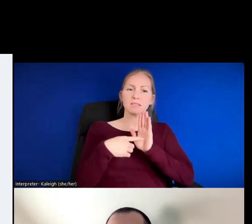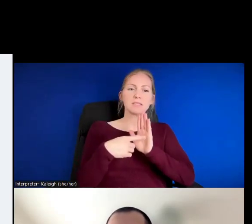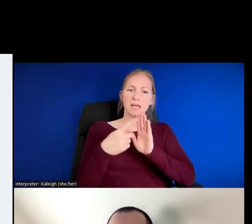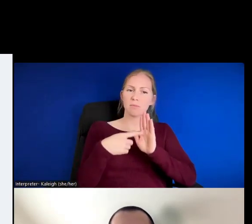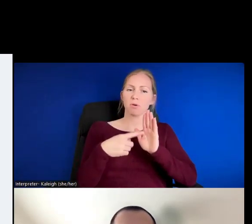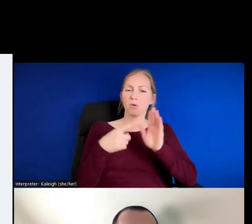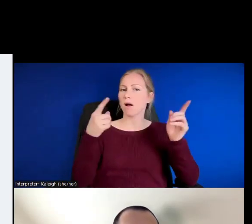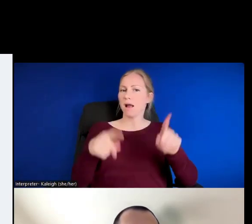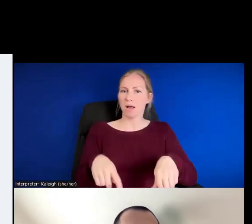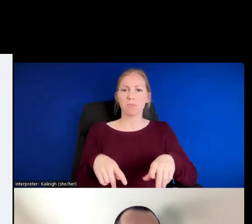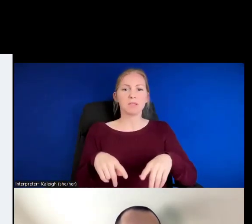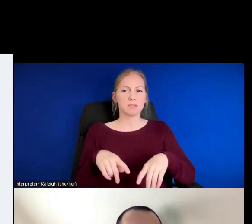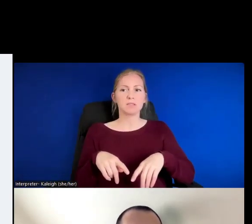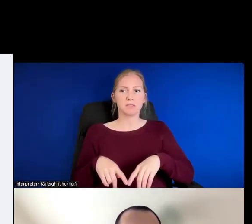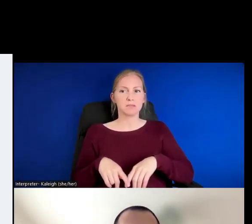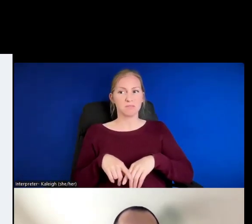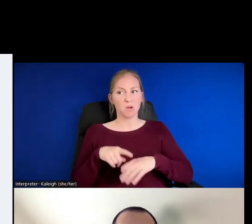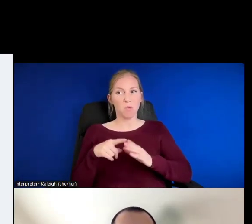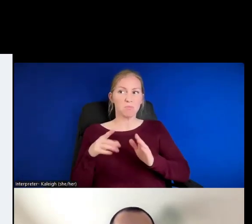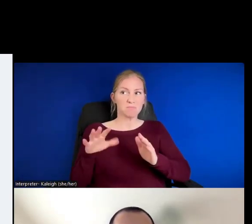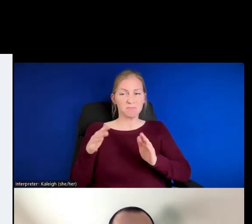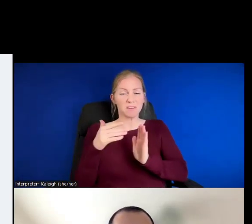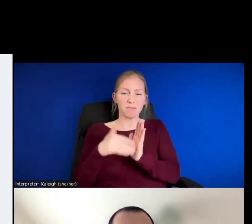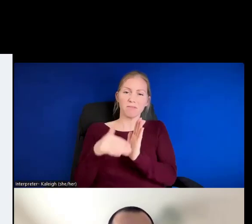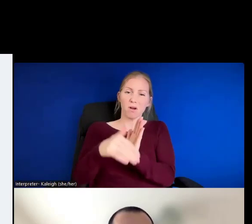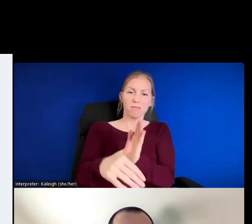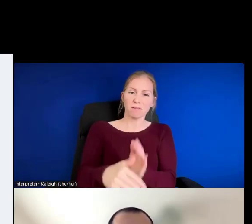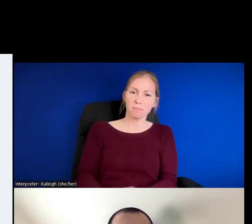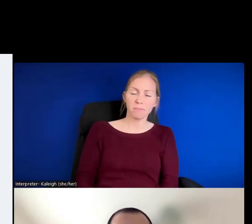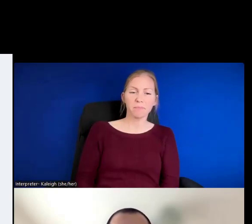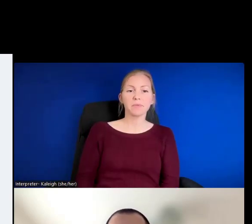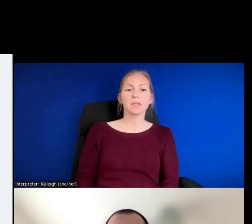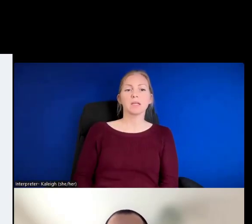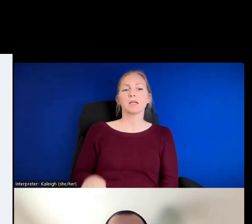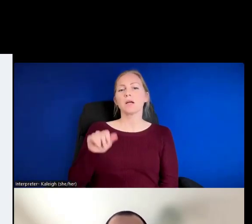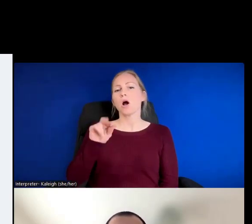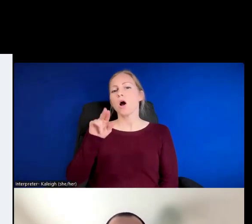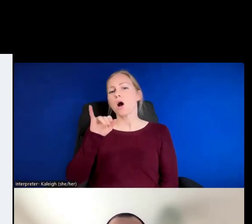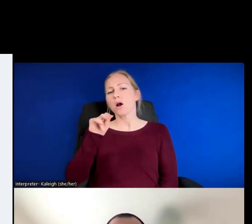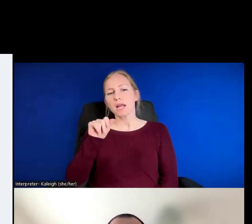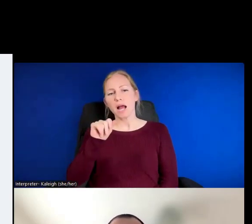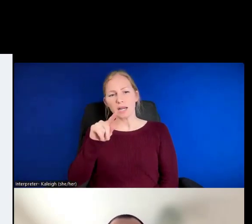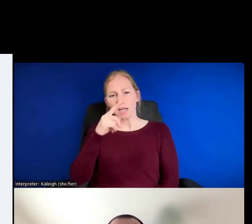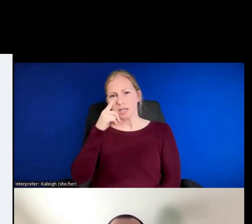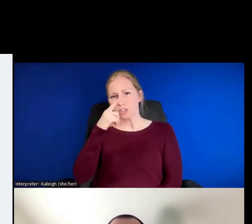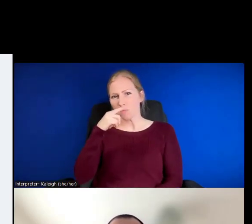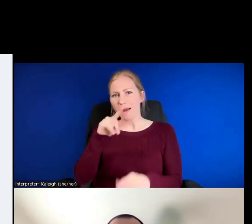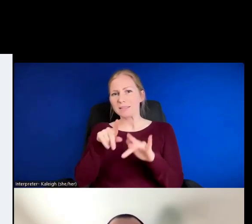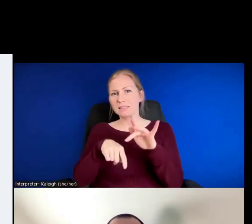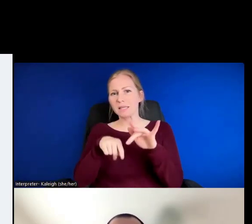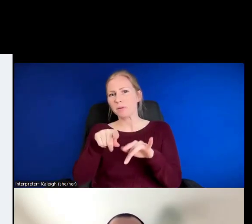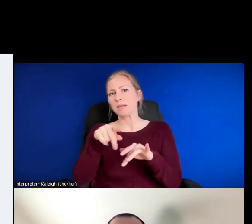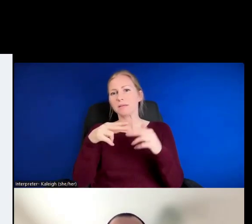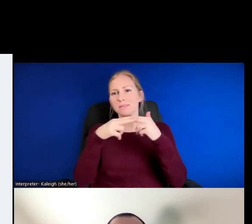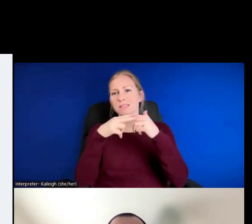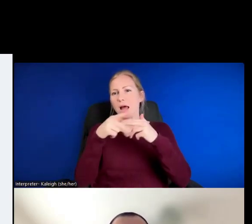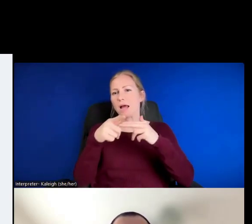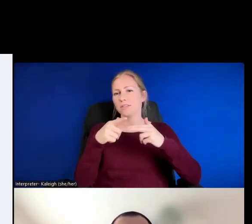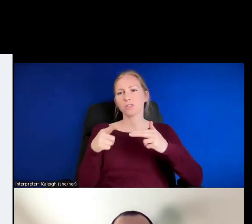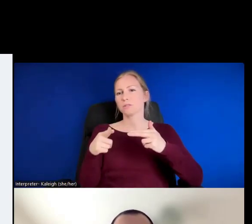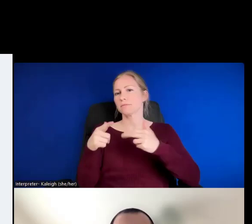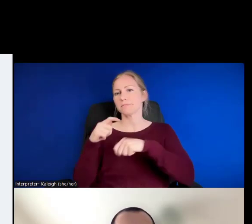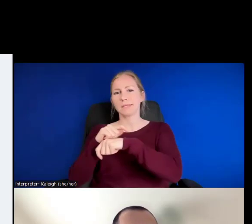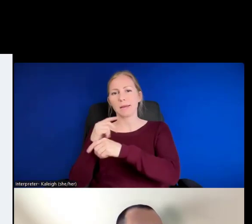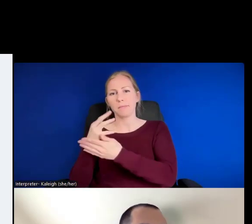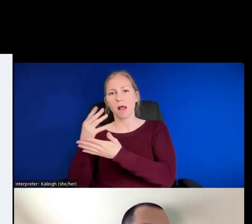what happens not infrequently. And I think, Ariana, let's skip this slide and go to the next one, just in the interest of time.